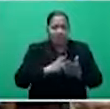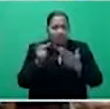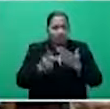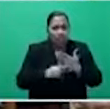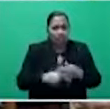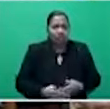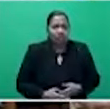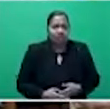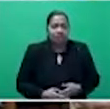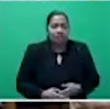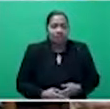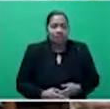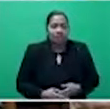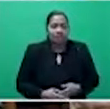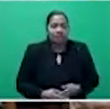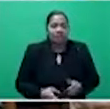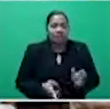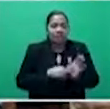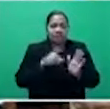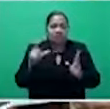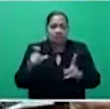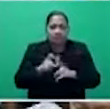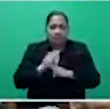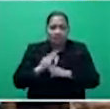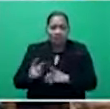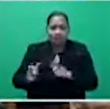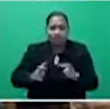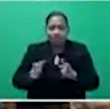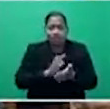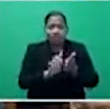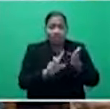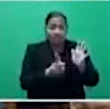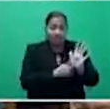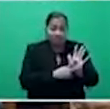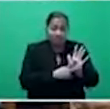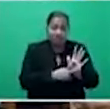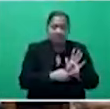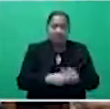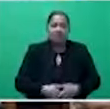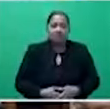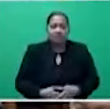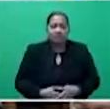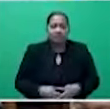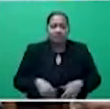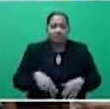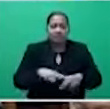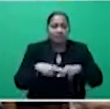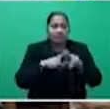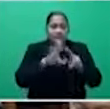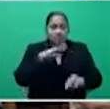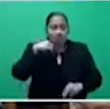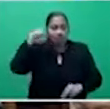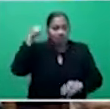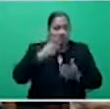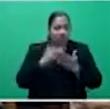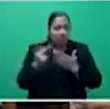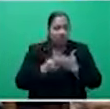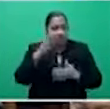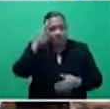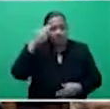and non-communicable disease prevention and control, HIV/AIDS prevention control programs, Fiji suicidal prevention program, mental